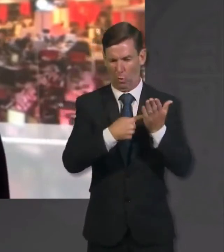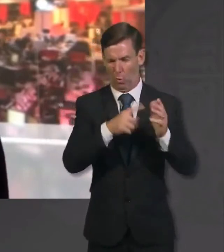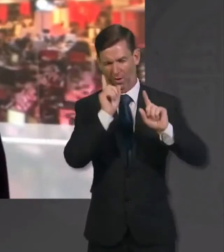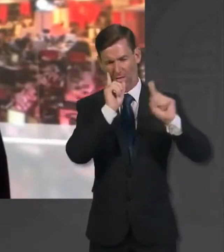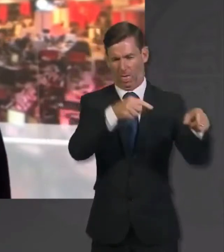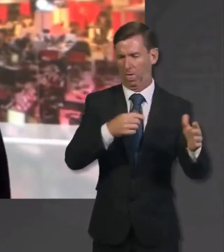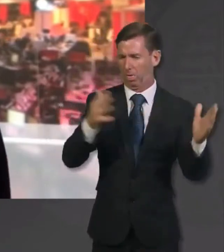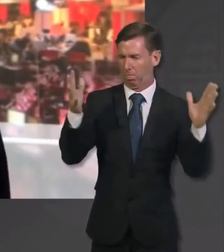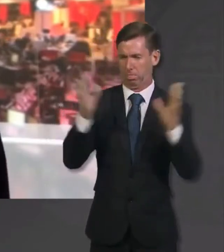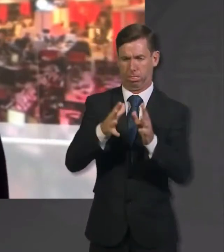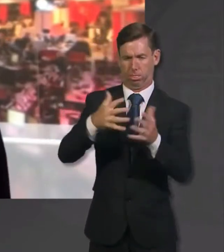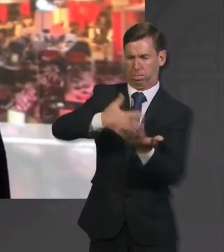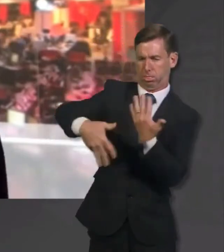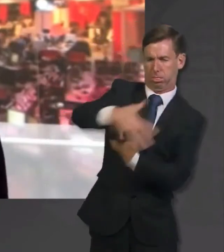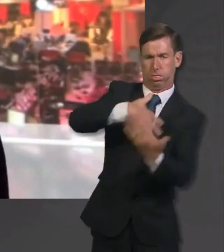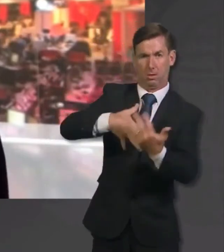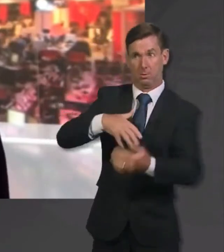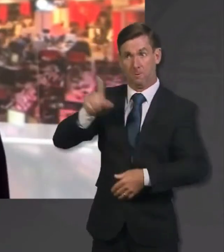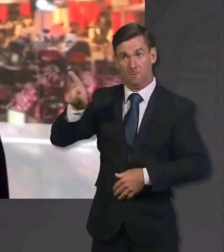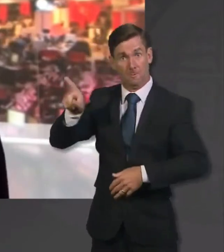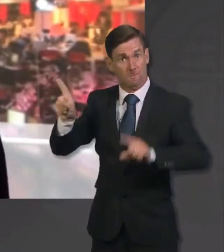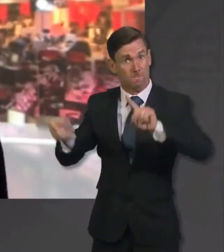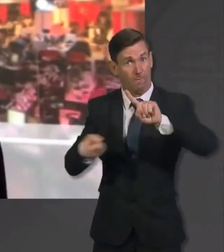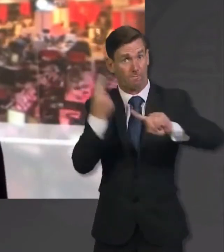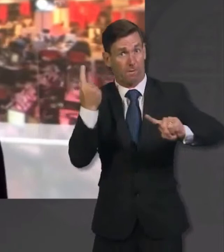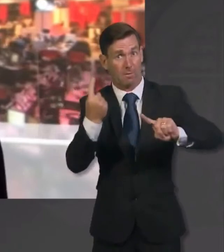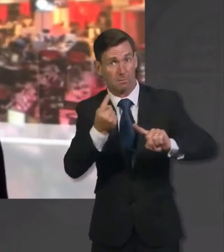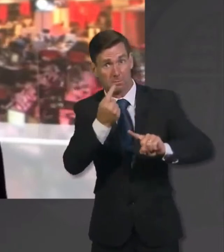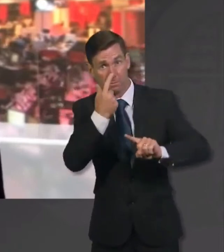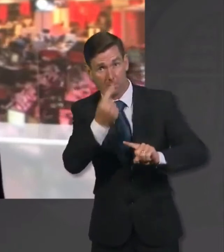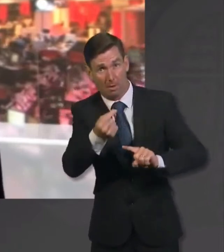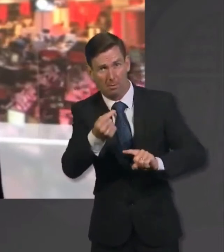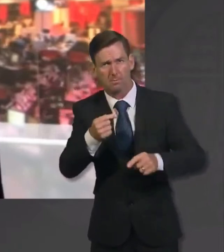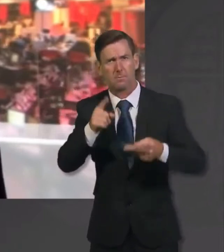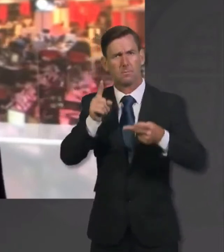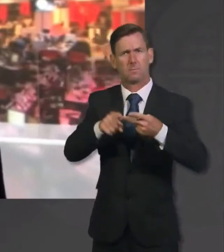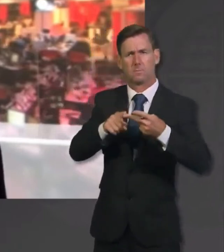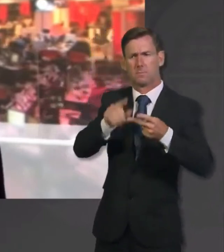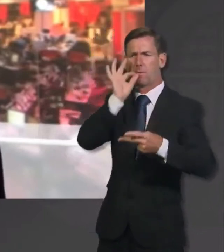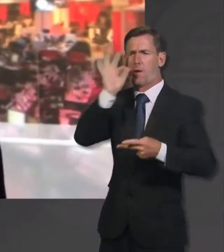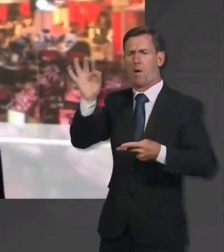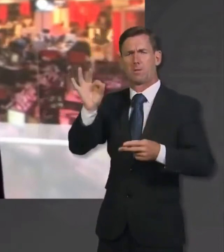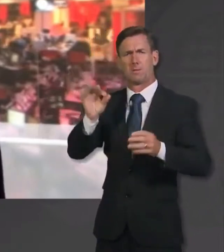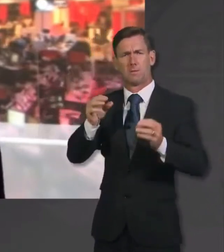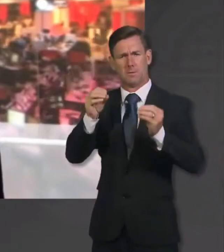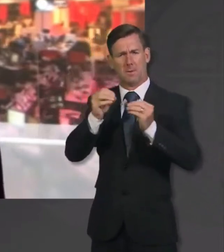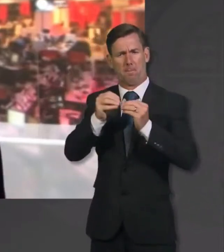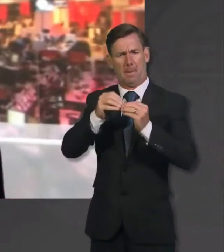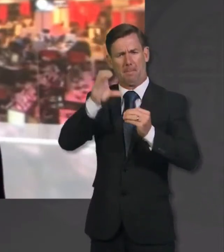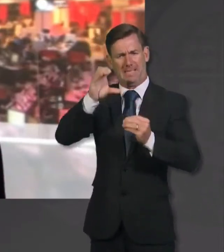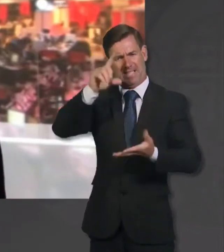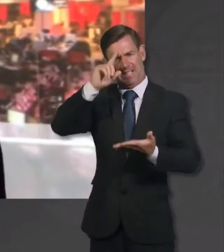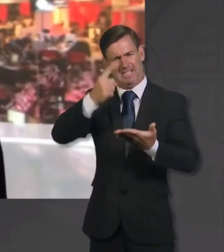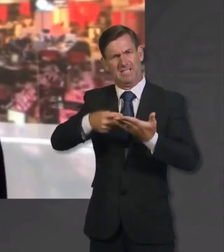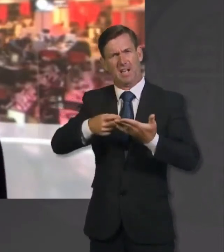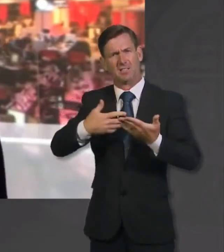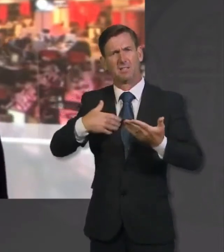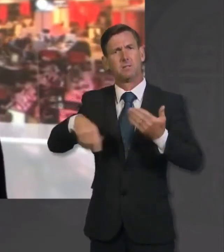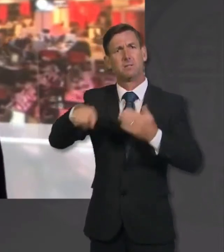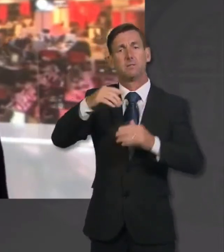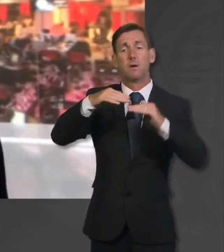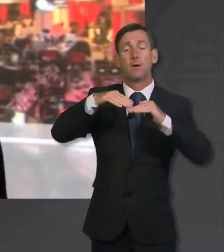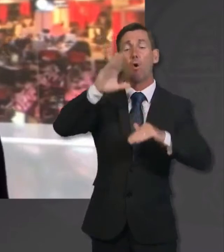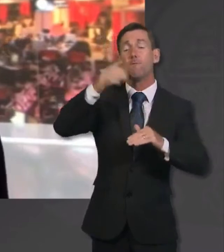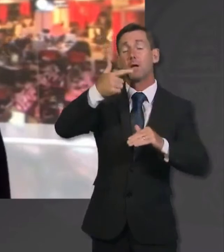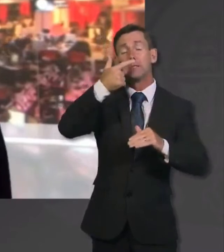ask you, as Culture Secretary, how do you respond to the BBC's decision to scrap the licence fee for most over 75s, given